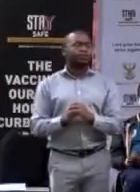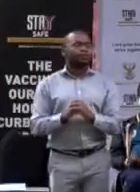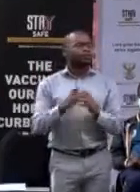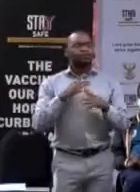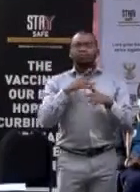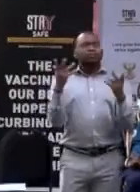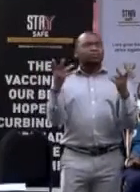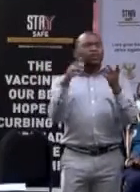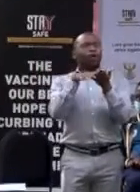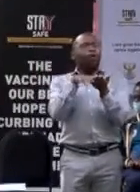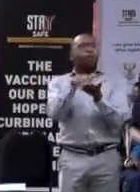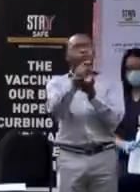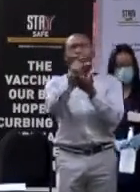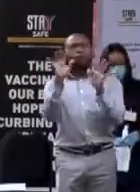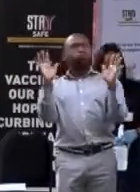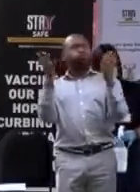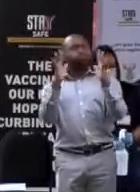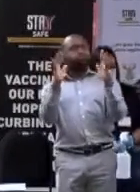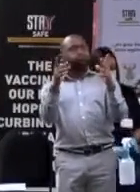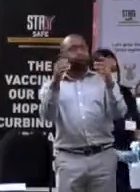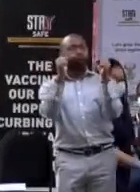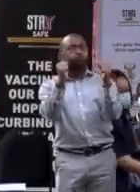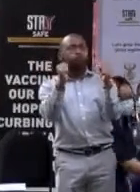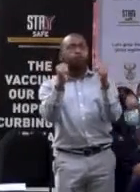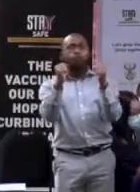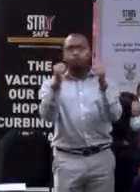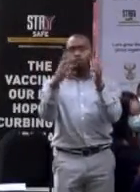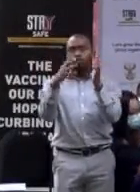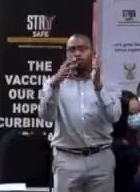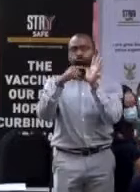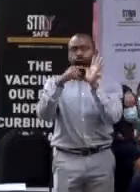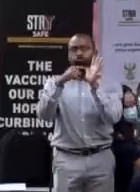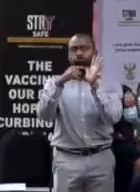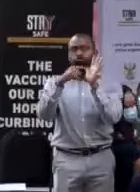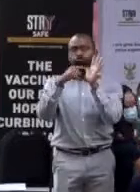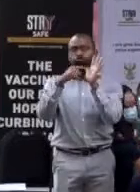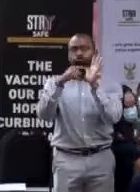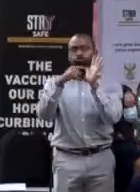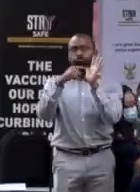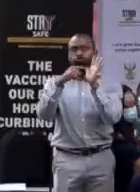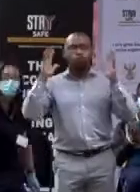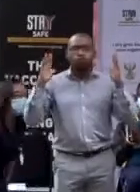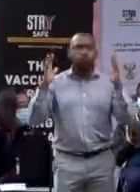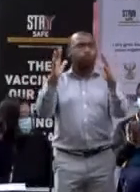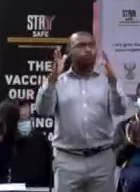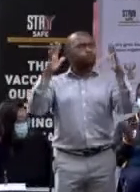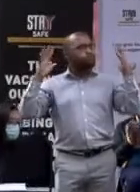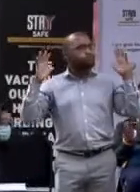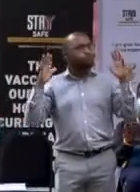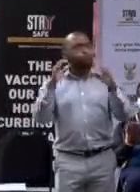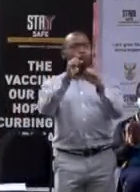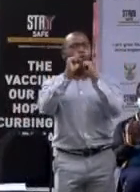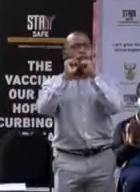Andizive ezizandla bethuna masibe shushu kakhulu. Yes, ivuvuzela.